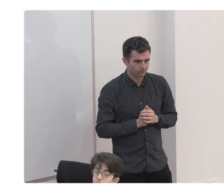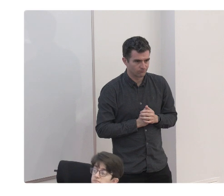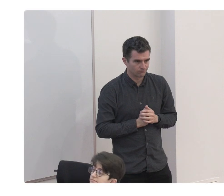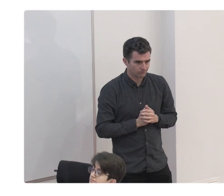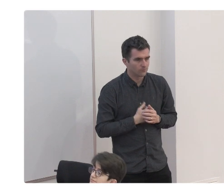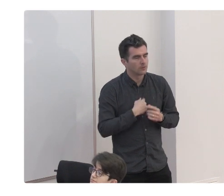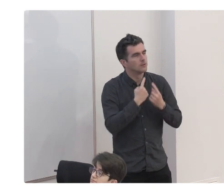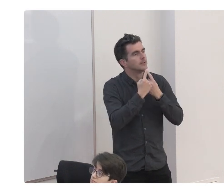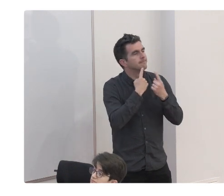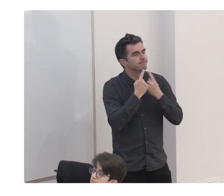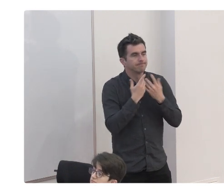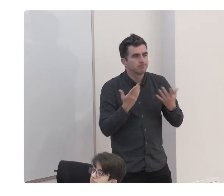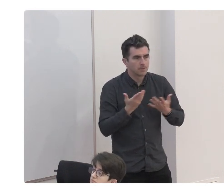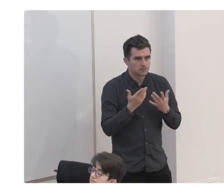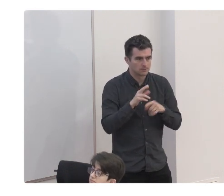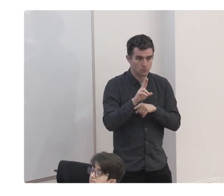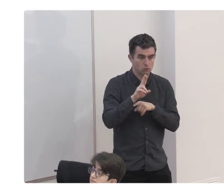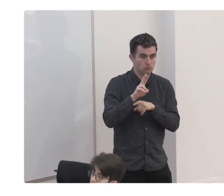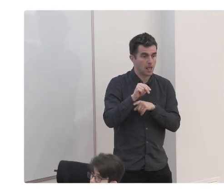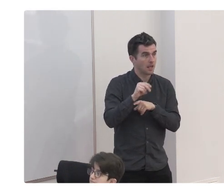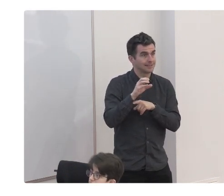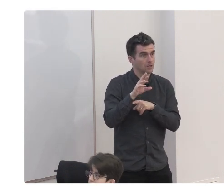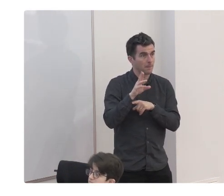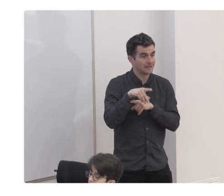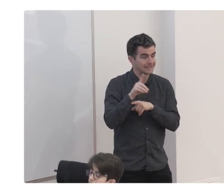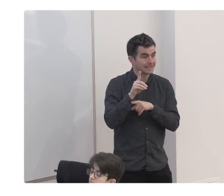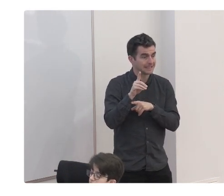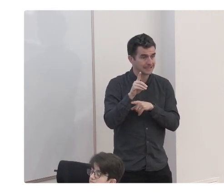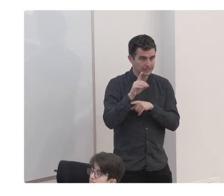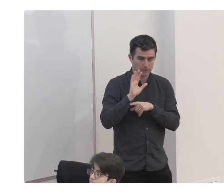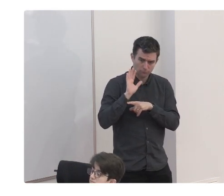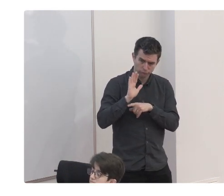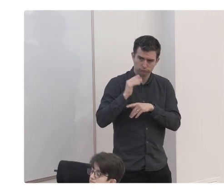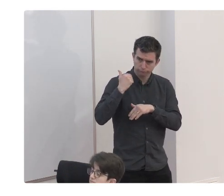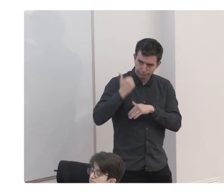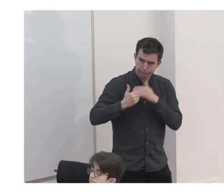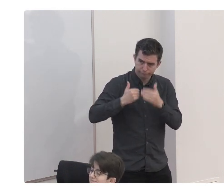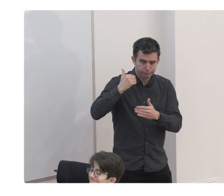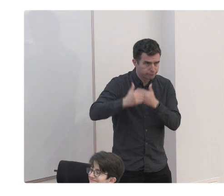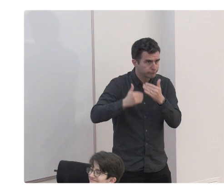Afghanistan ratified the Convention on the Rights of People with Disability in